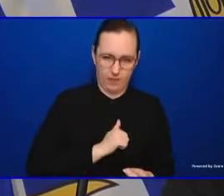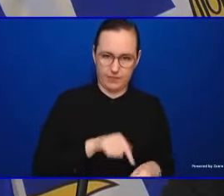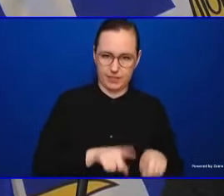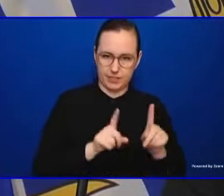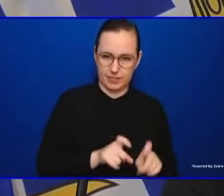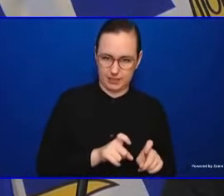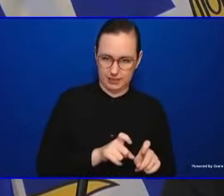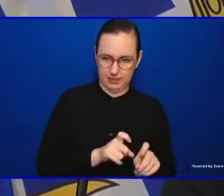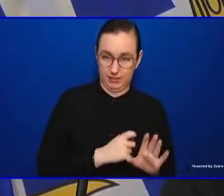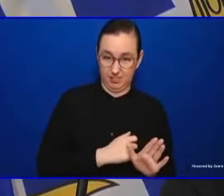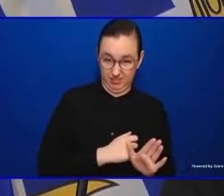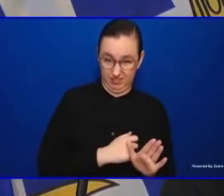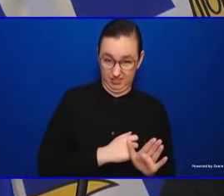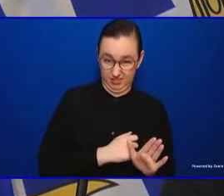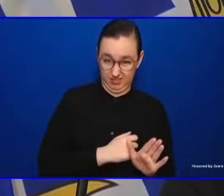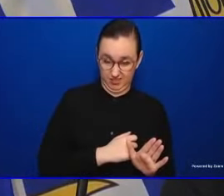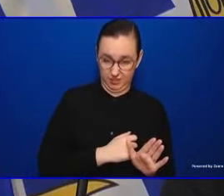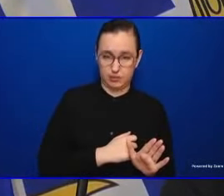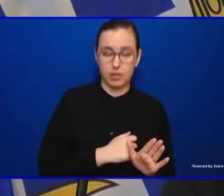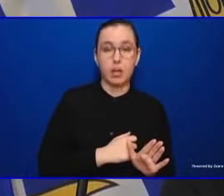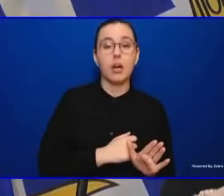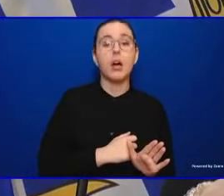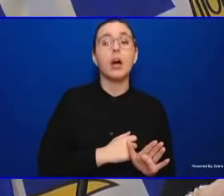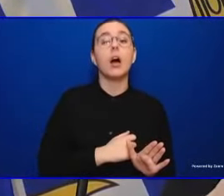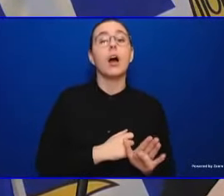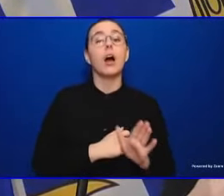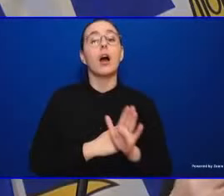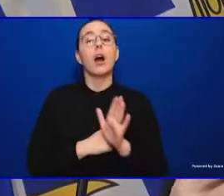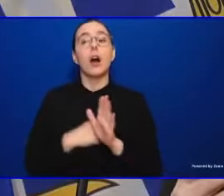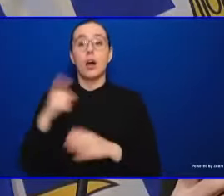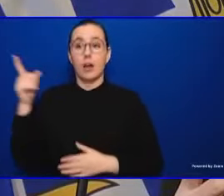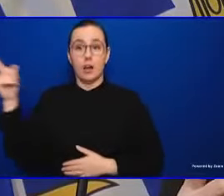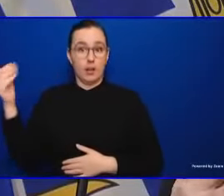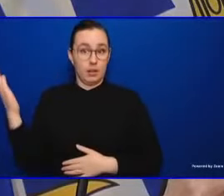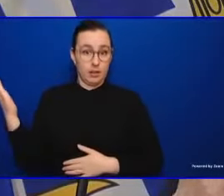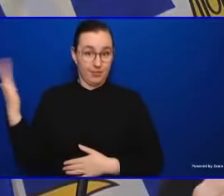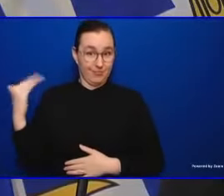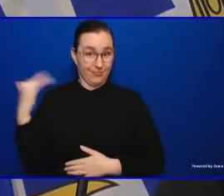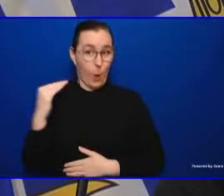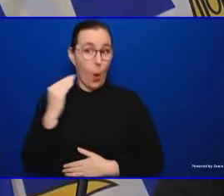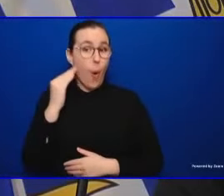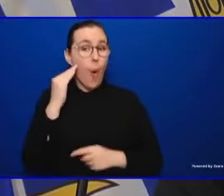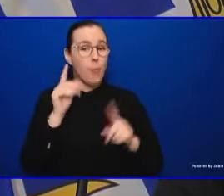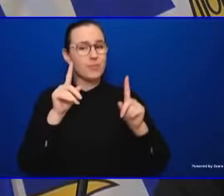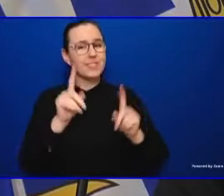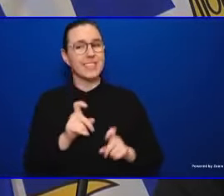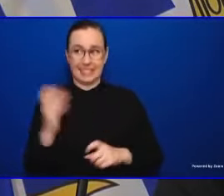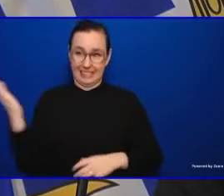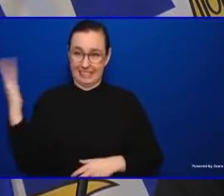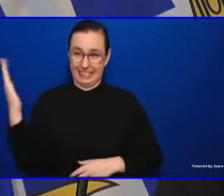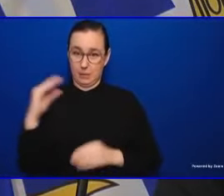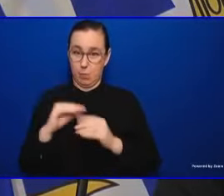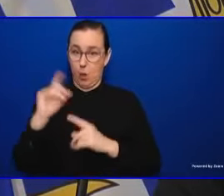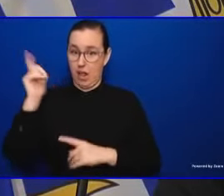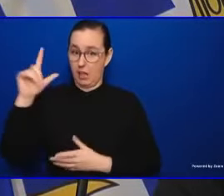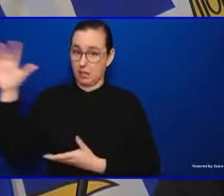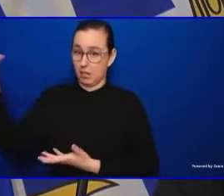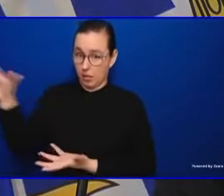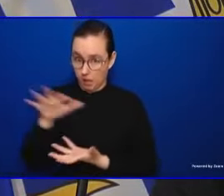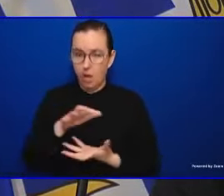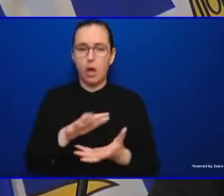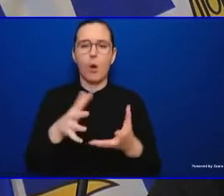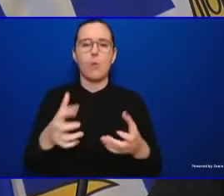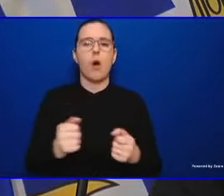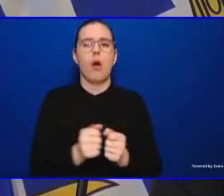tests being available, that we'll be able to expand that in our school communities. And I've talked about this for some